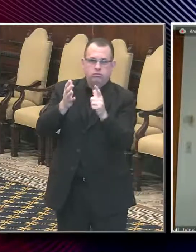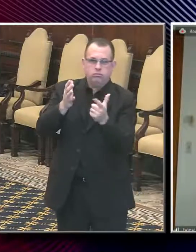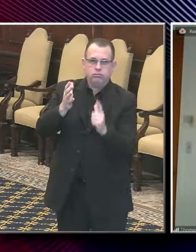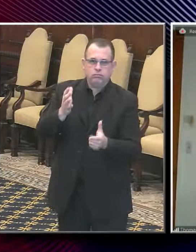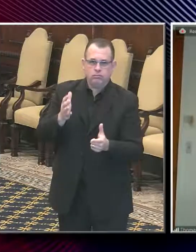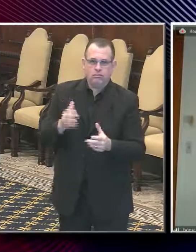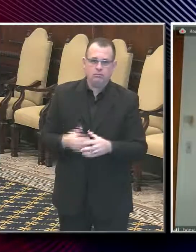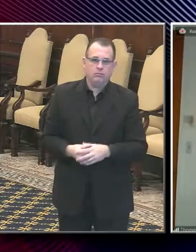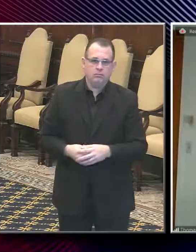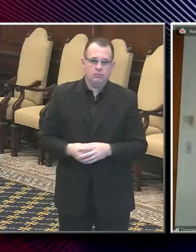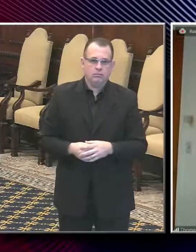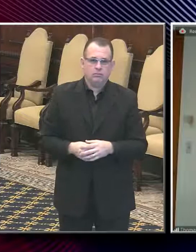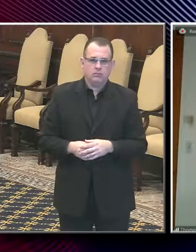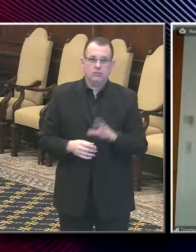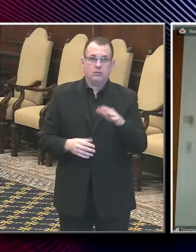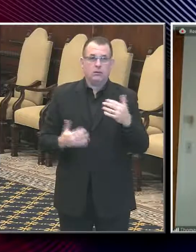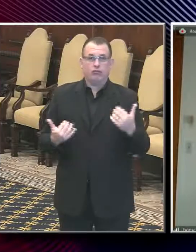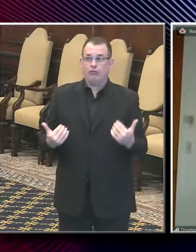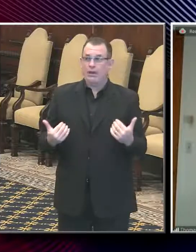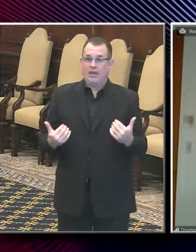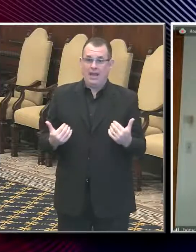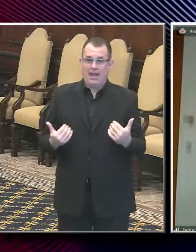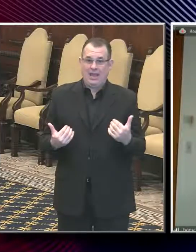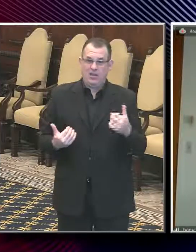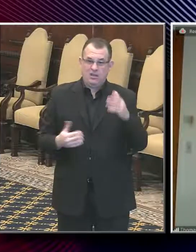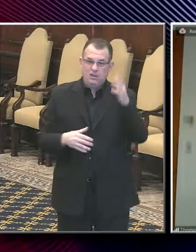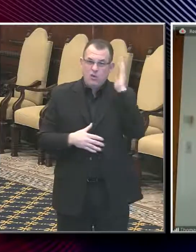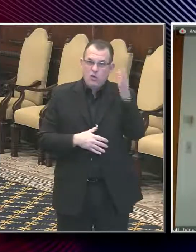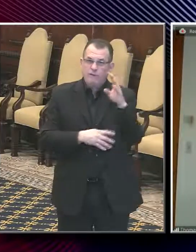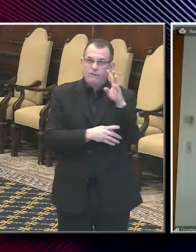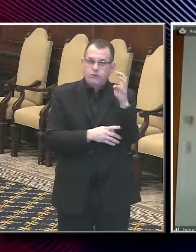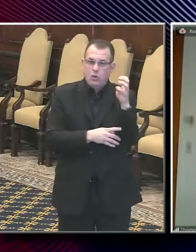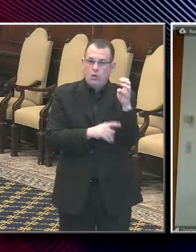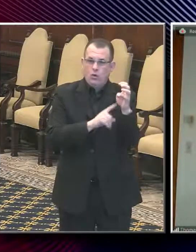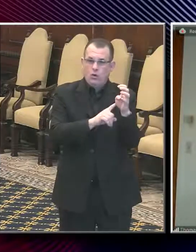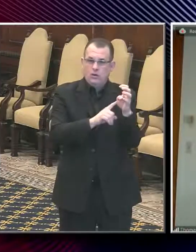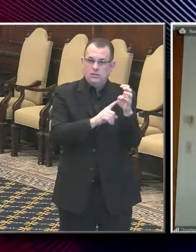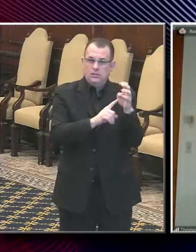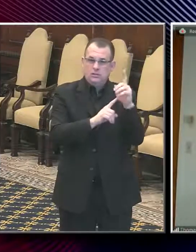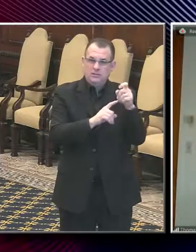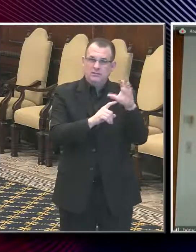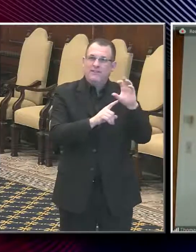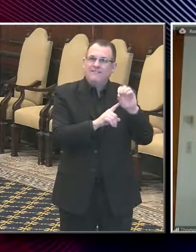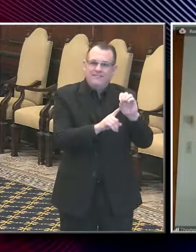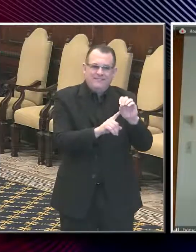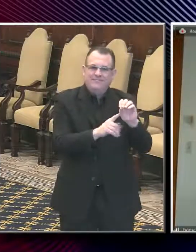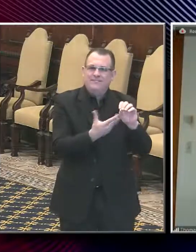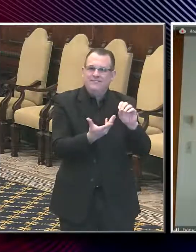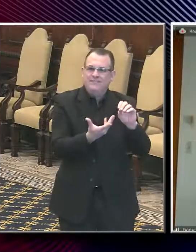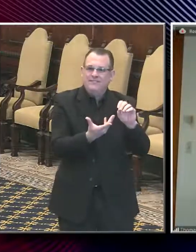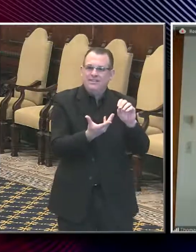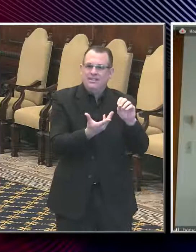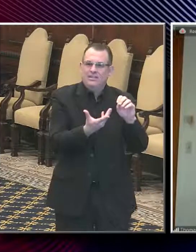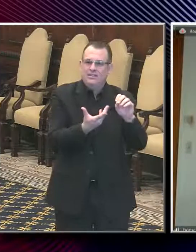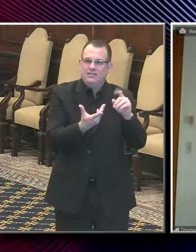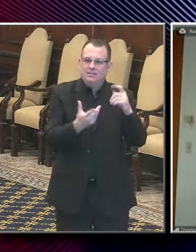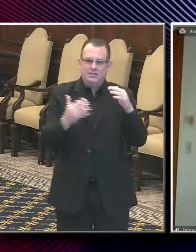day. So right now we're over 400 cases per day. So you can get a sense for how much further we're gonna have to go in order to get to that level.